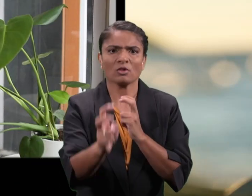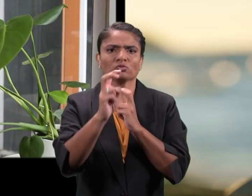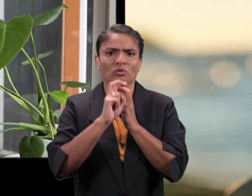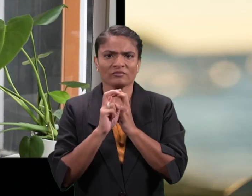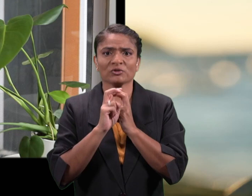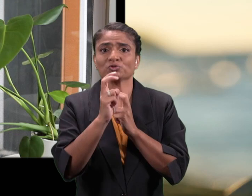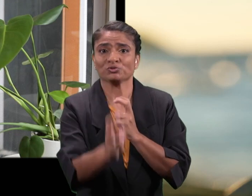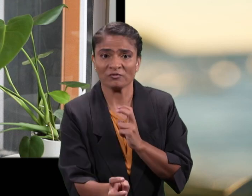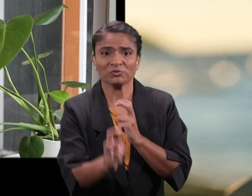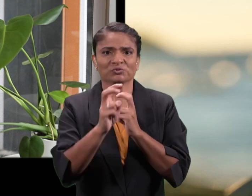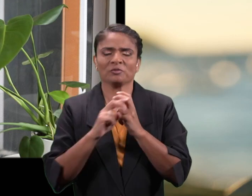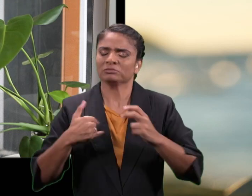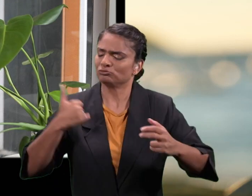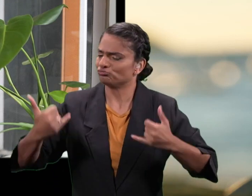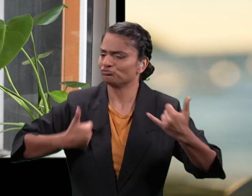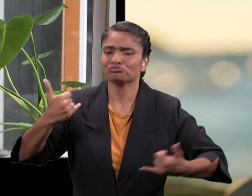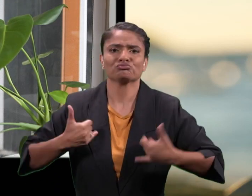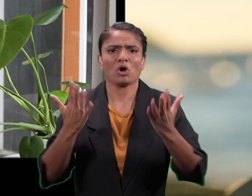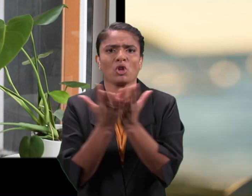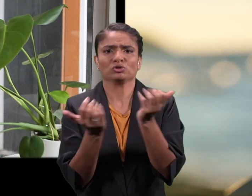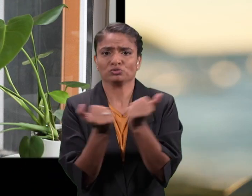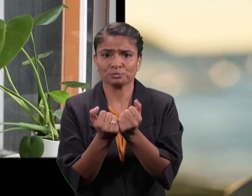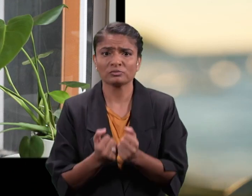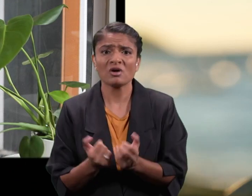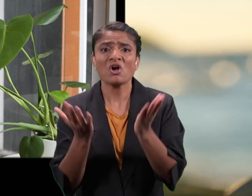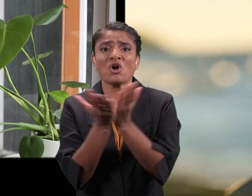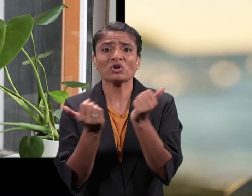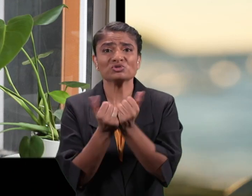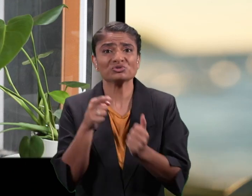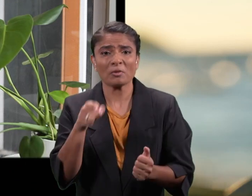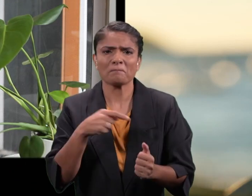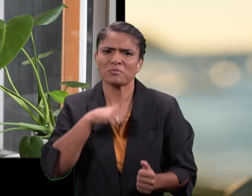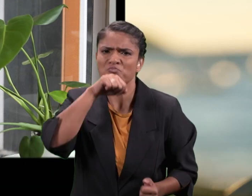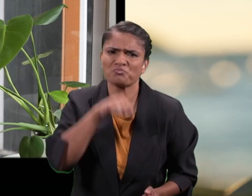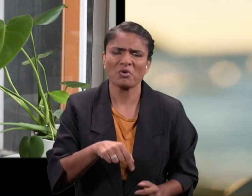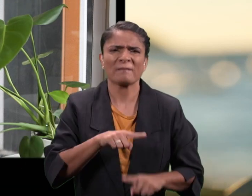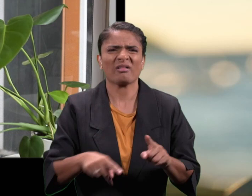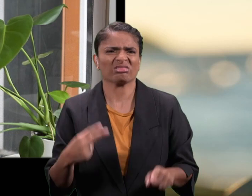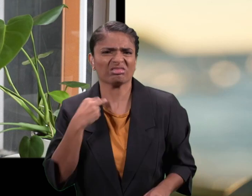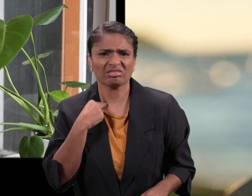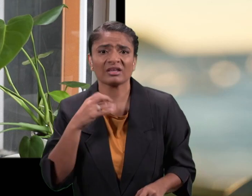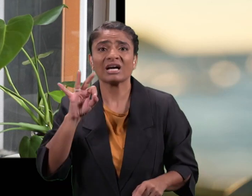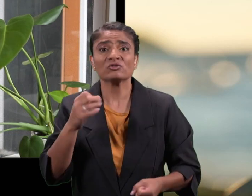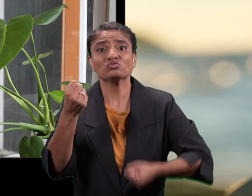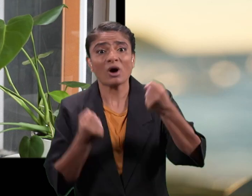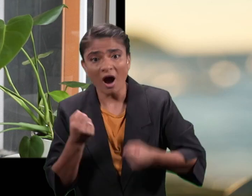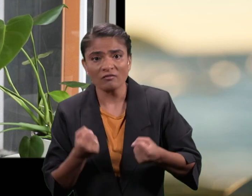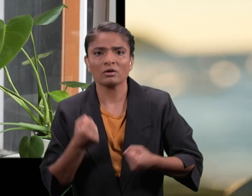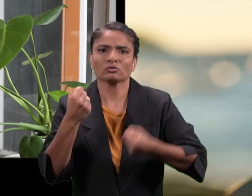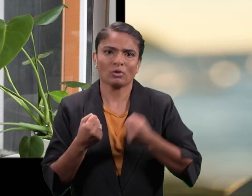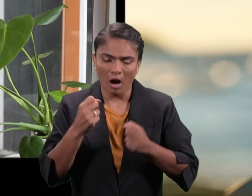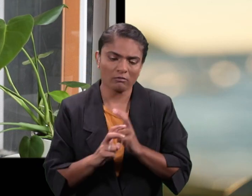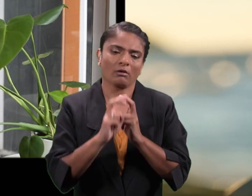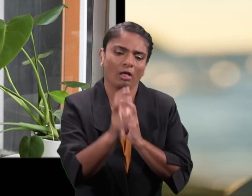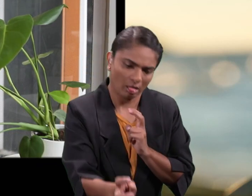a lot. I used to enjoy, but the only part that I did not enjoy because it was driving me. I